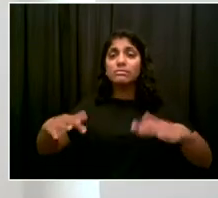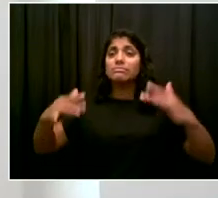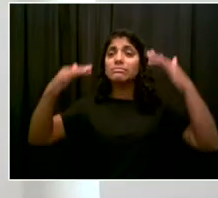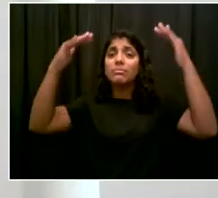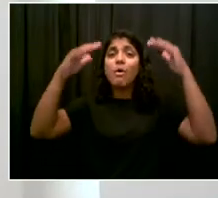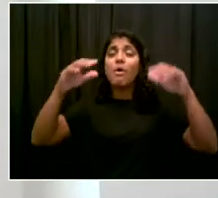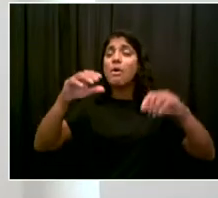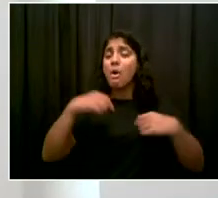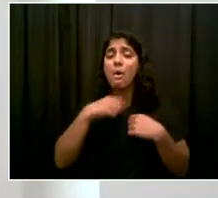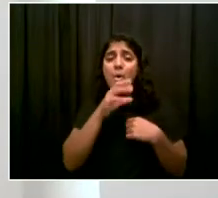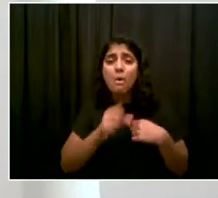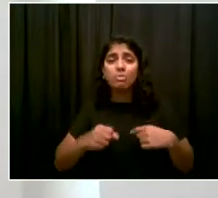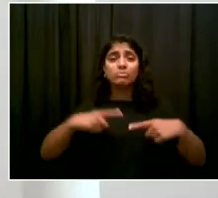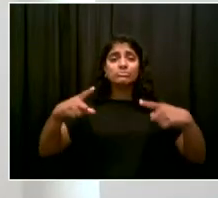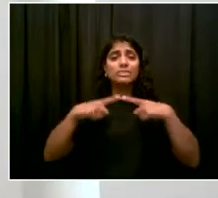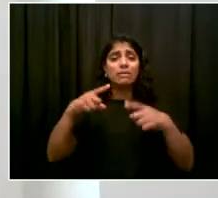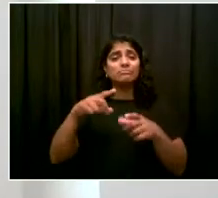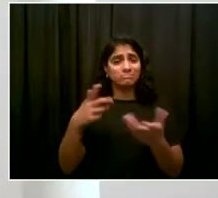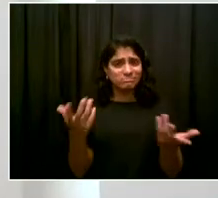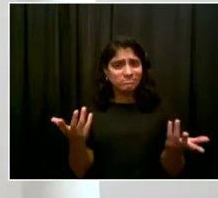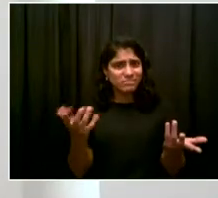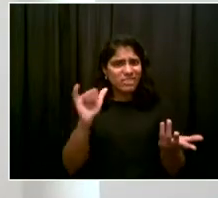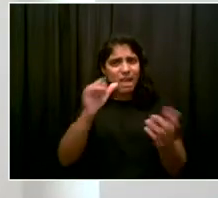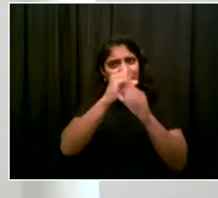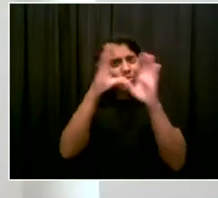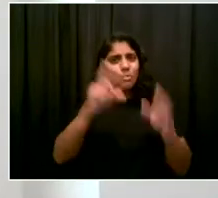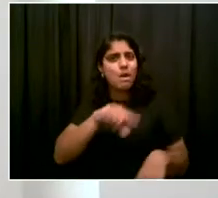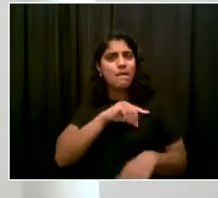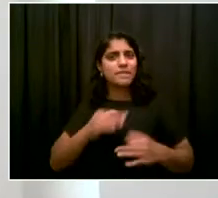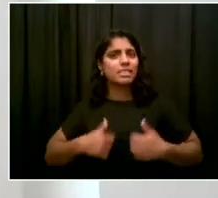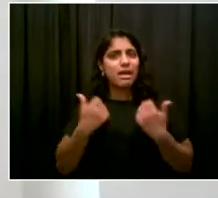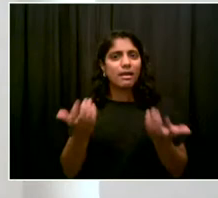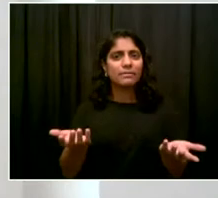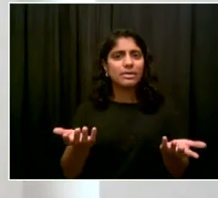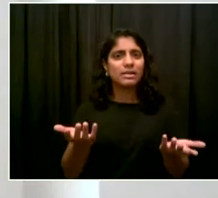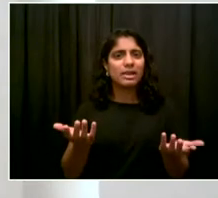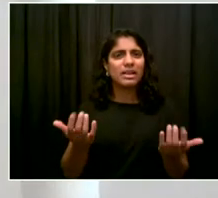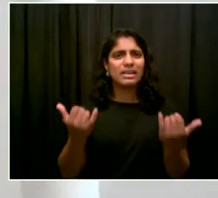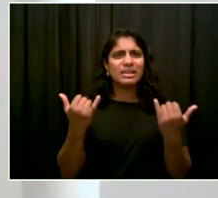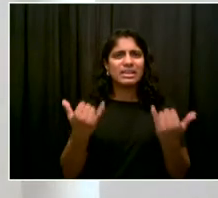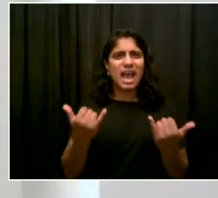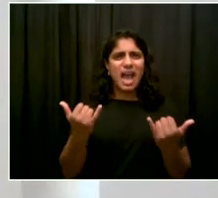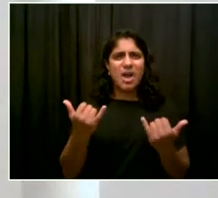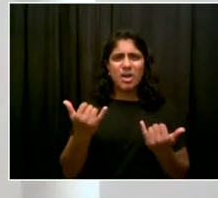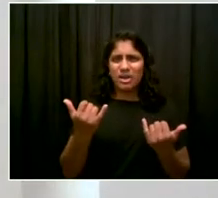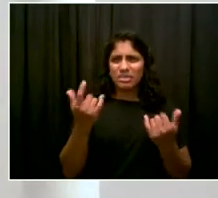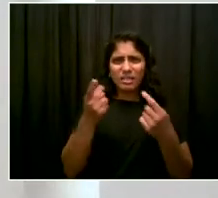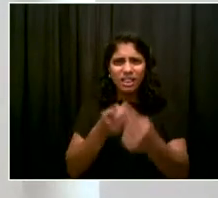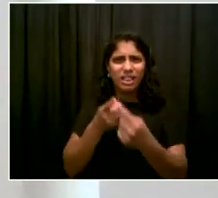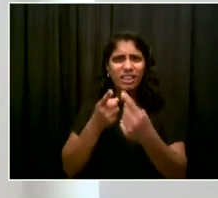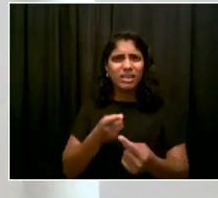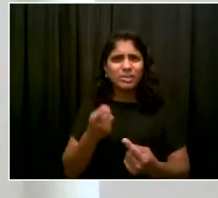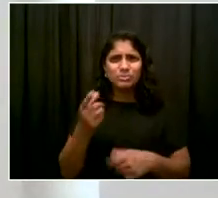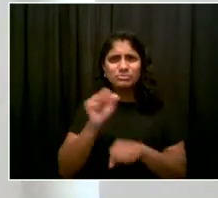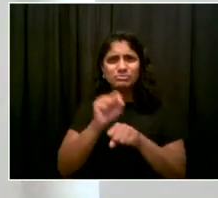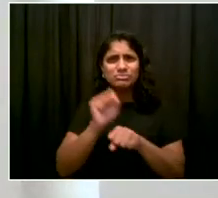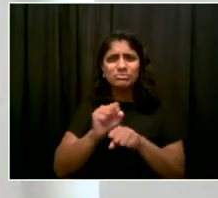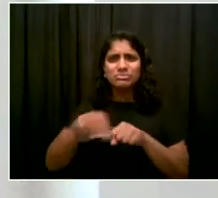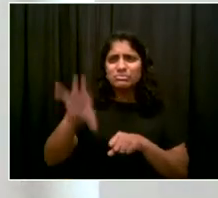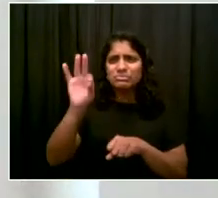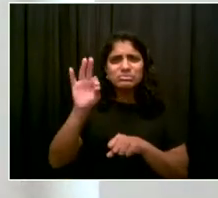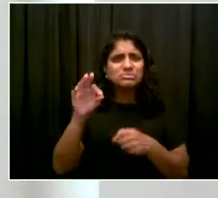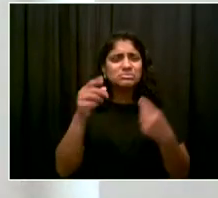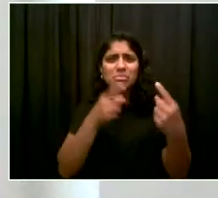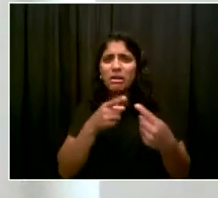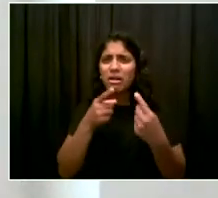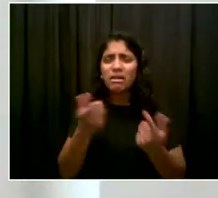So I'm looking forward to the continued hiring of workers. I encourage people to apply. I'm looking forward to a summer where